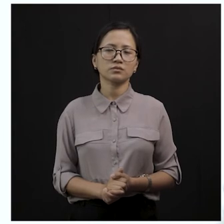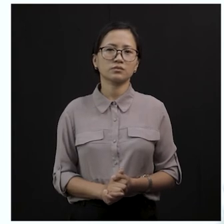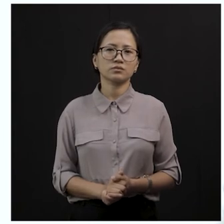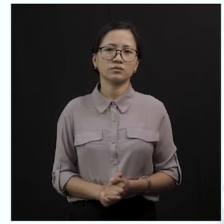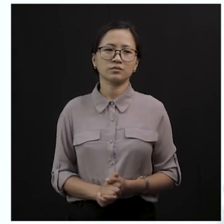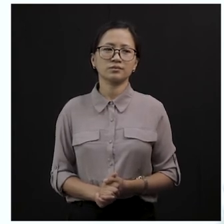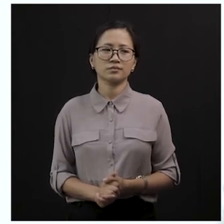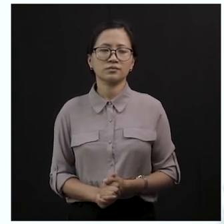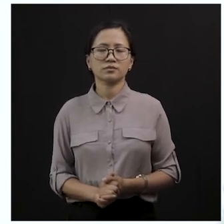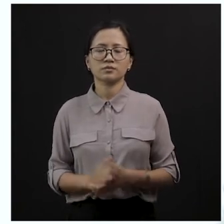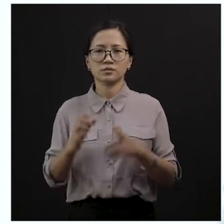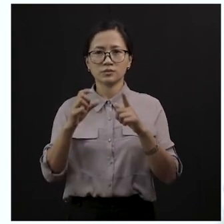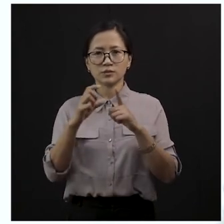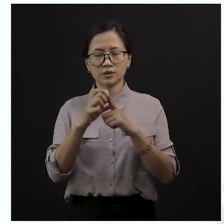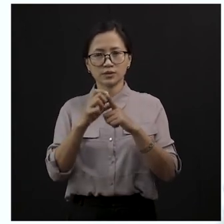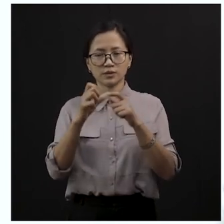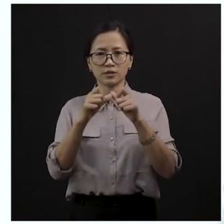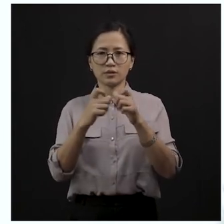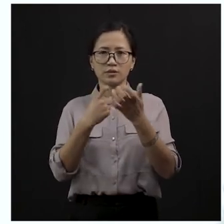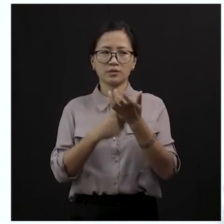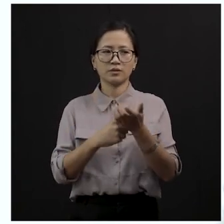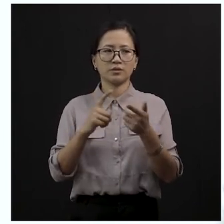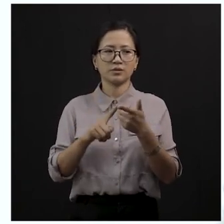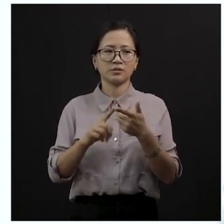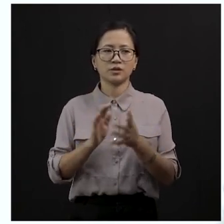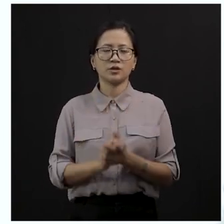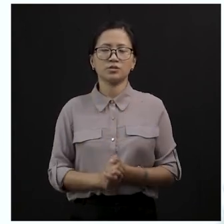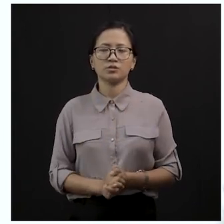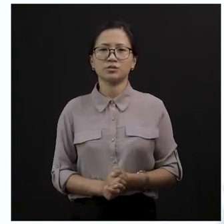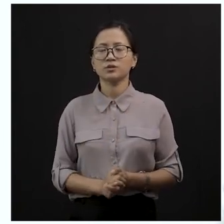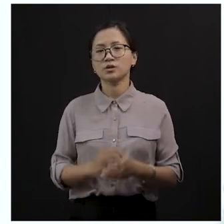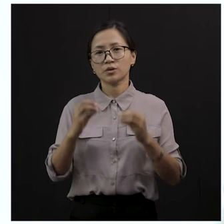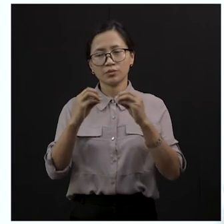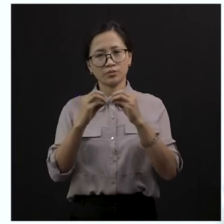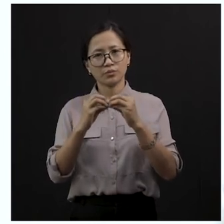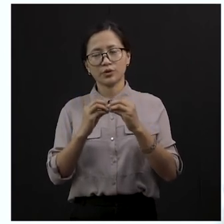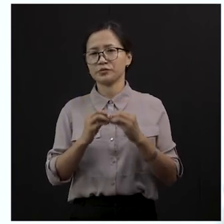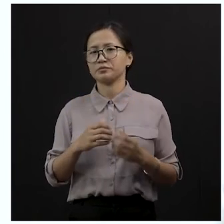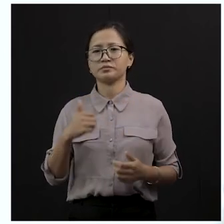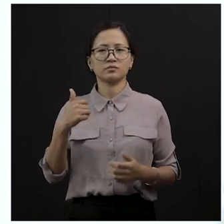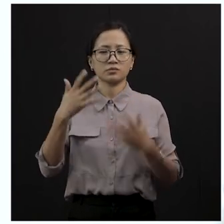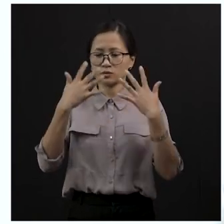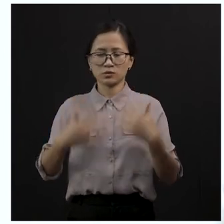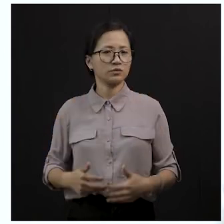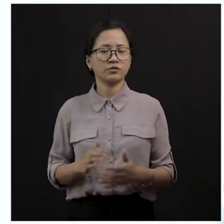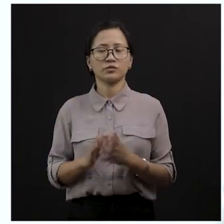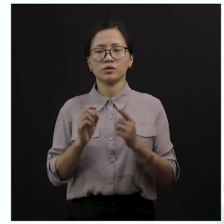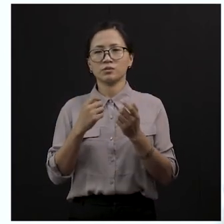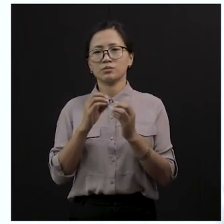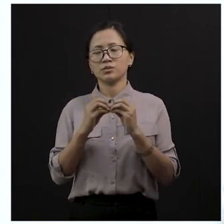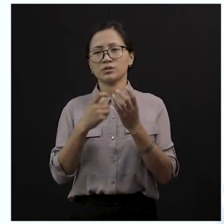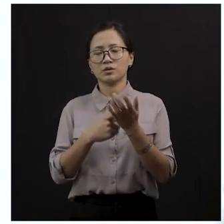known as cargo. Now next is dare, D-A-R-E, dare. Dare means to be brave enough.